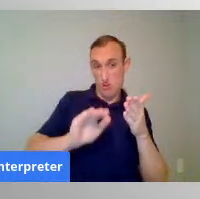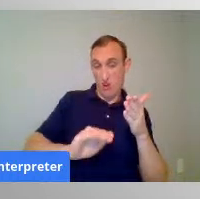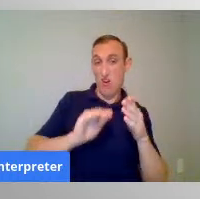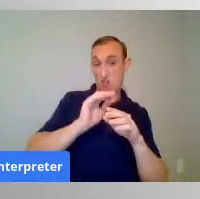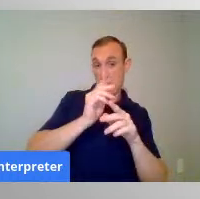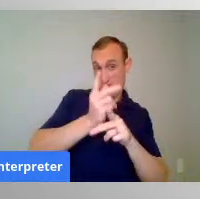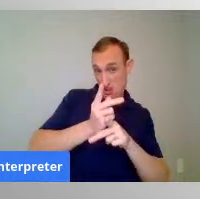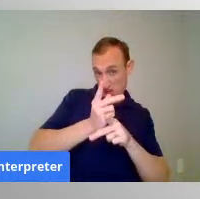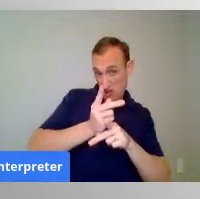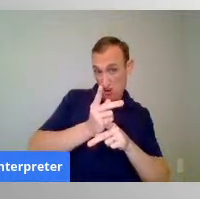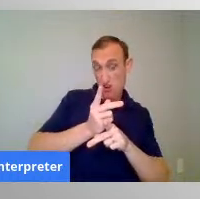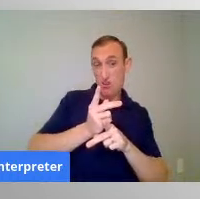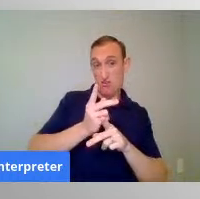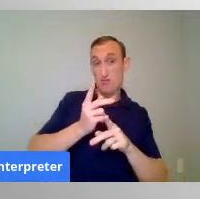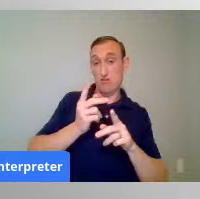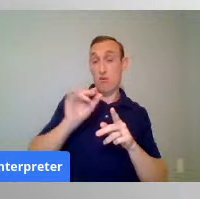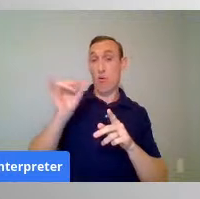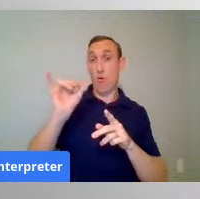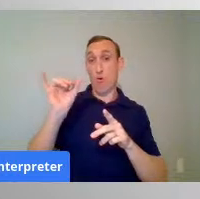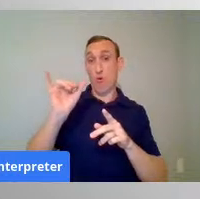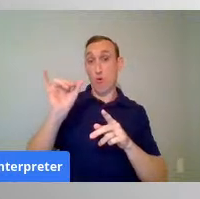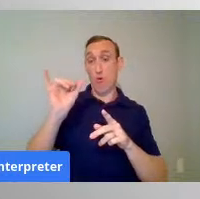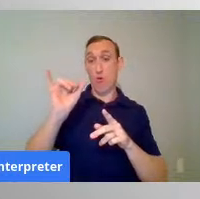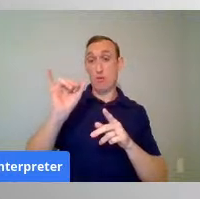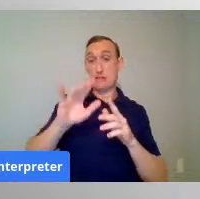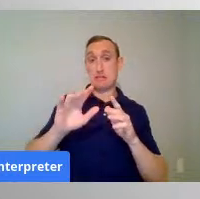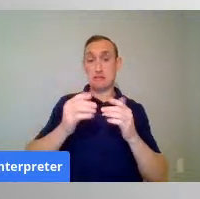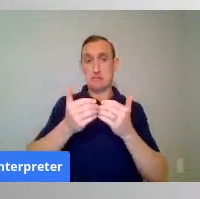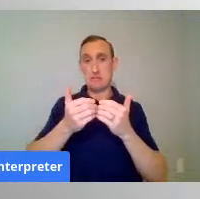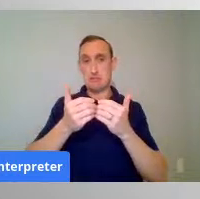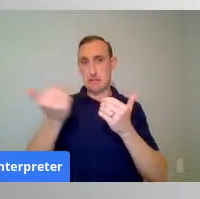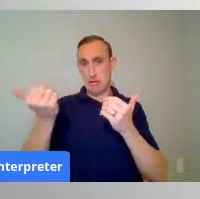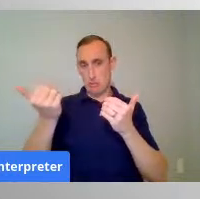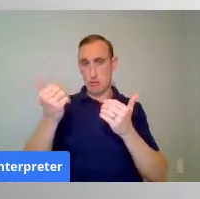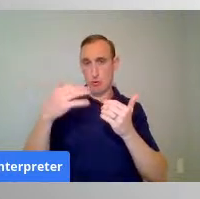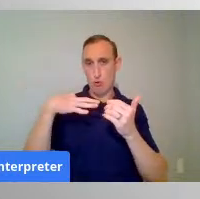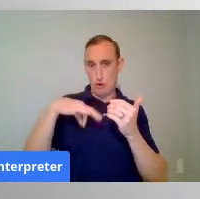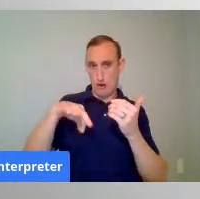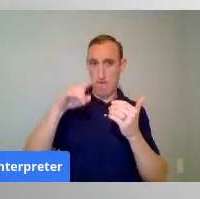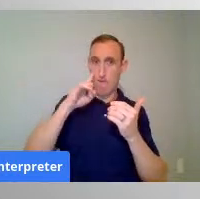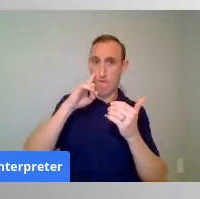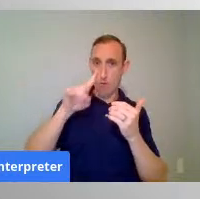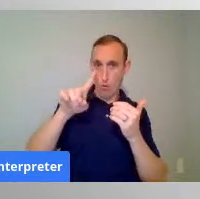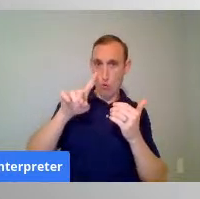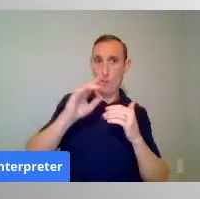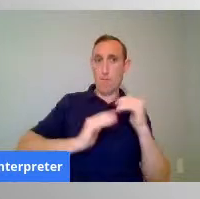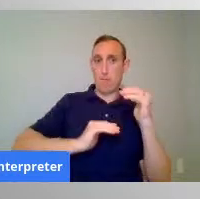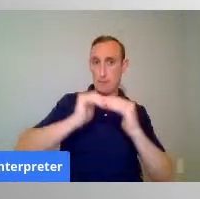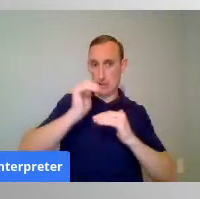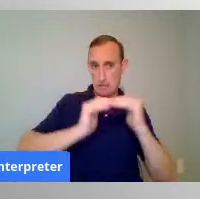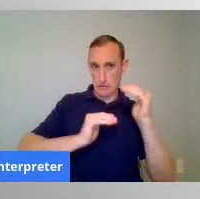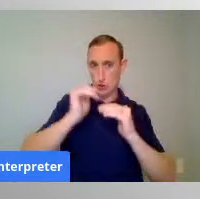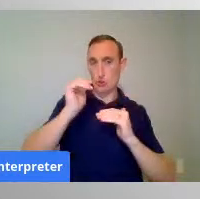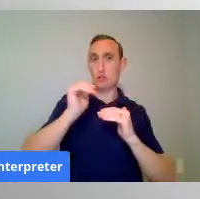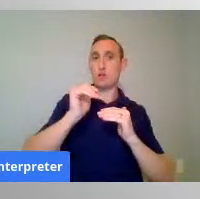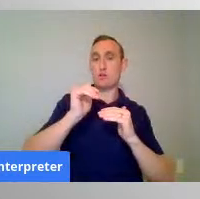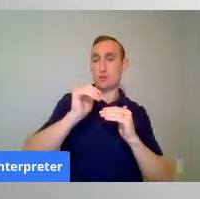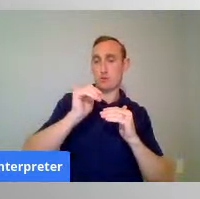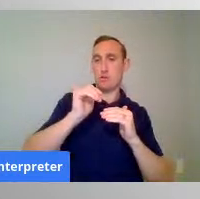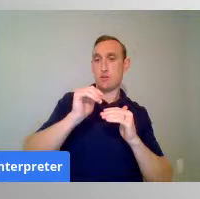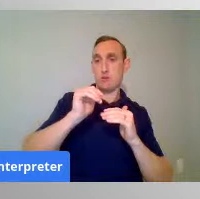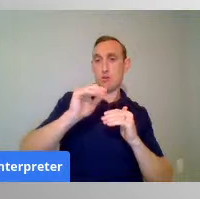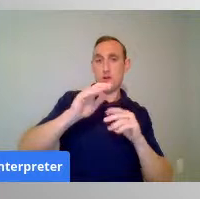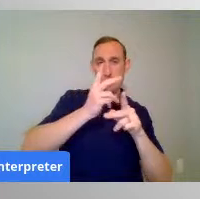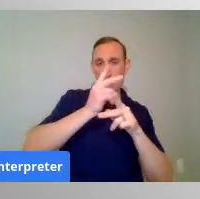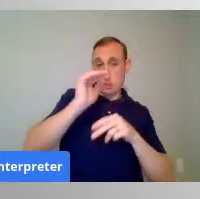that function. And there's a separate credit for construction of childcare facilities for employers. And that may